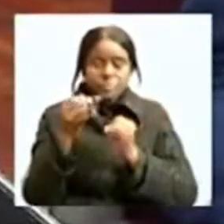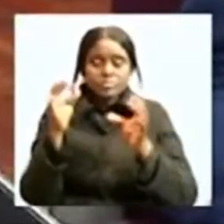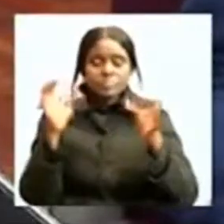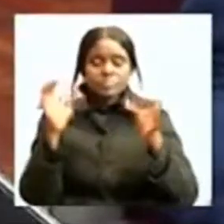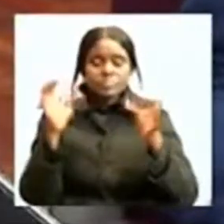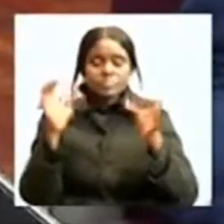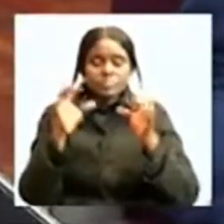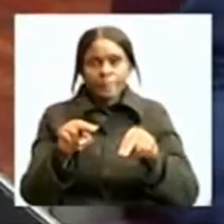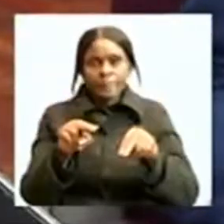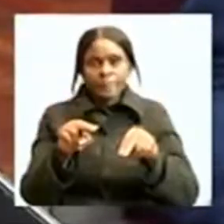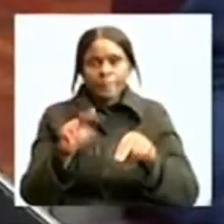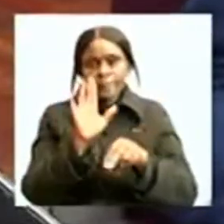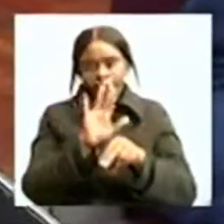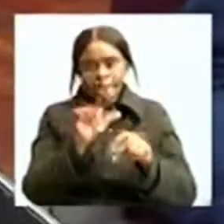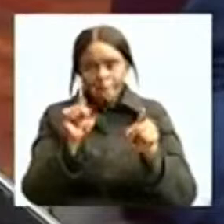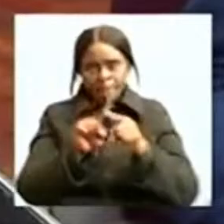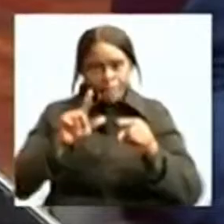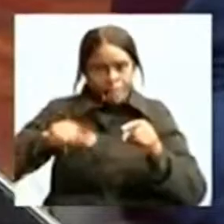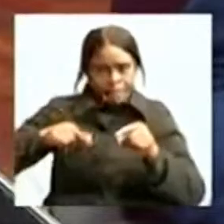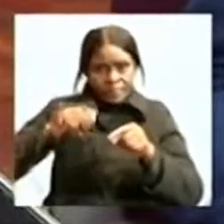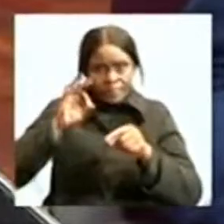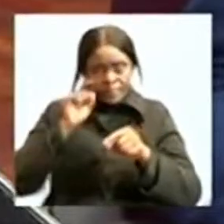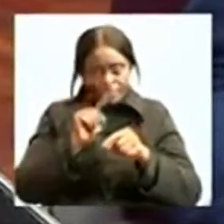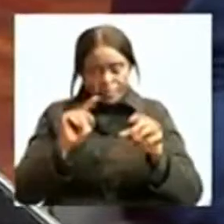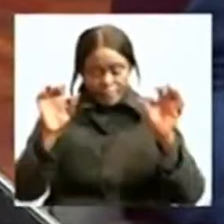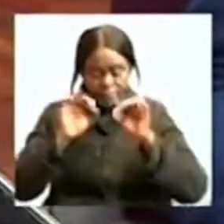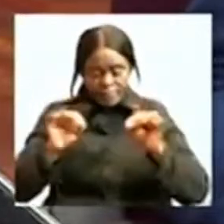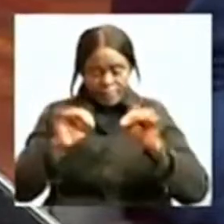projects, delays on